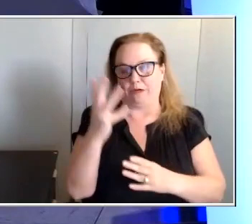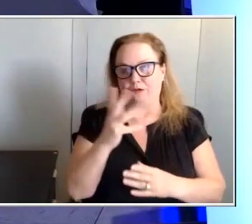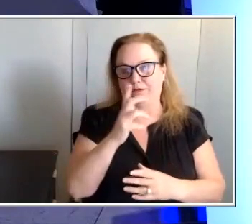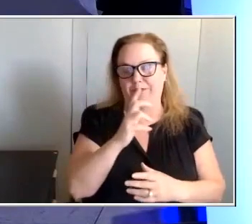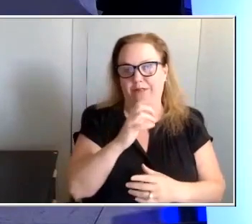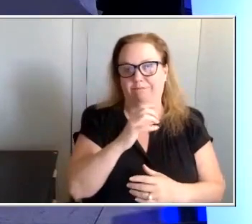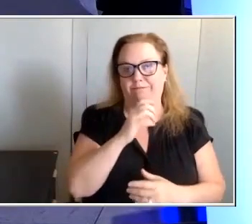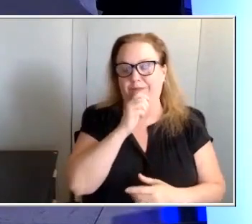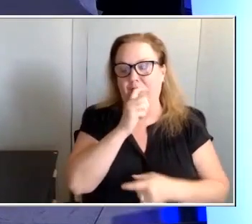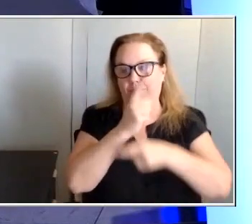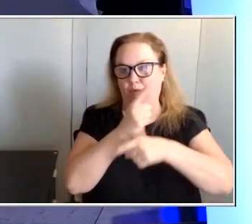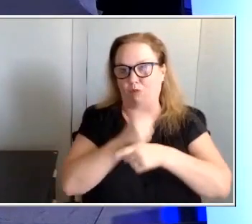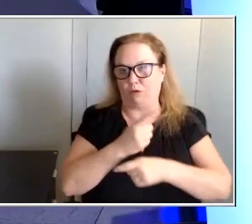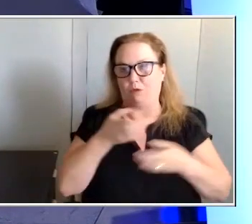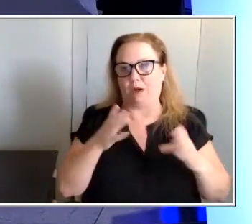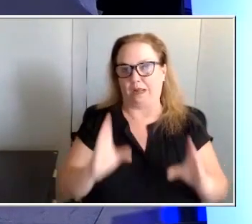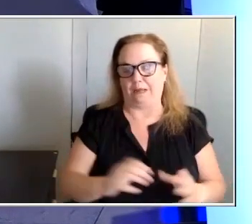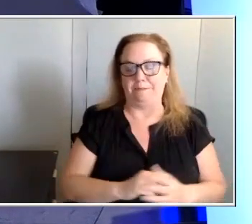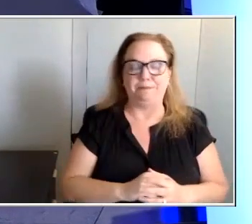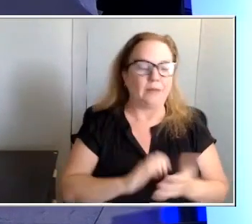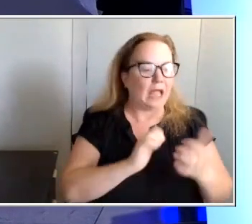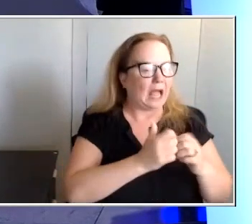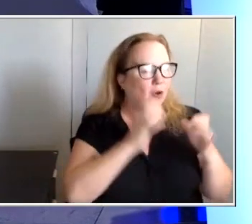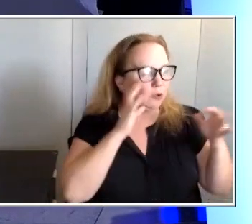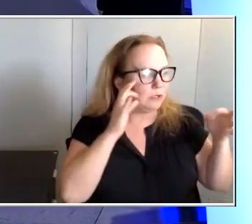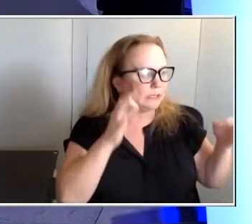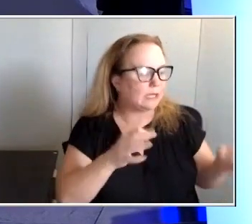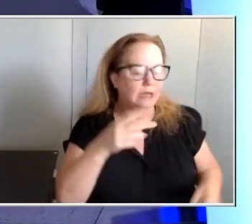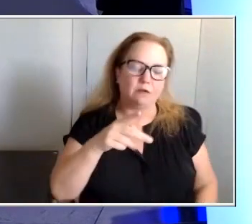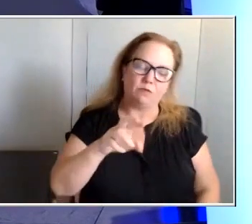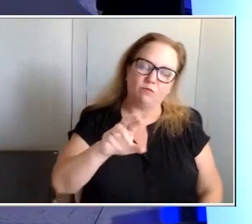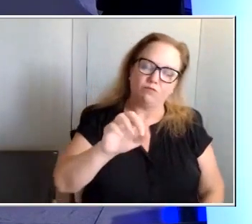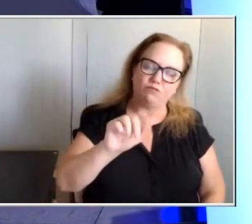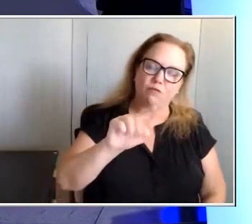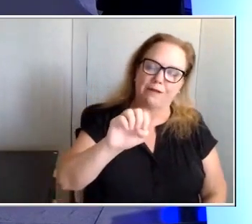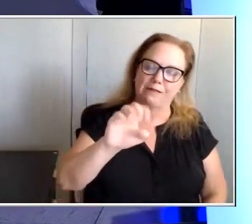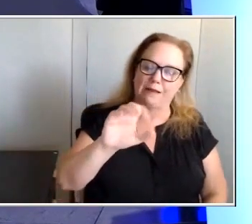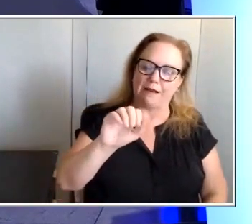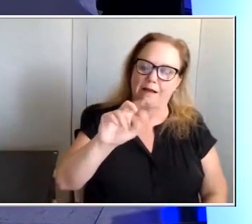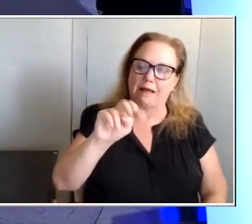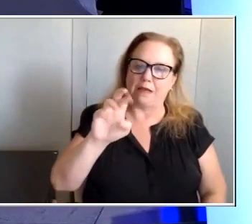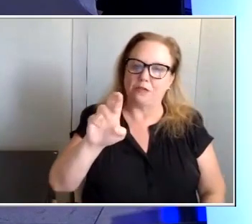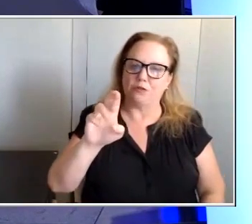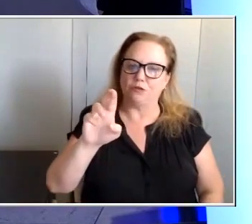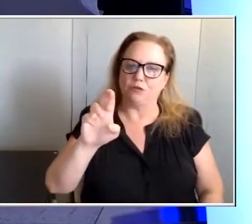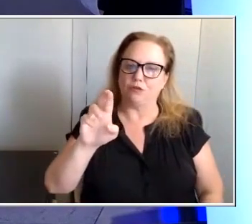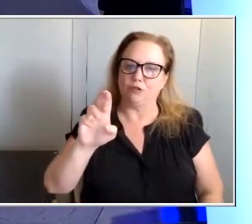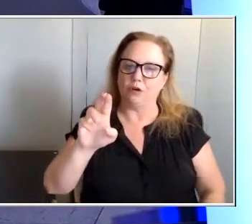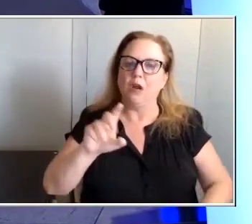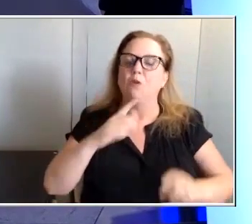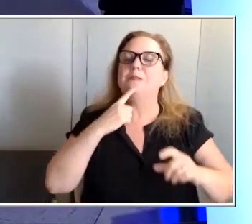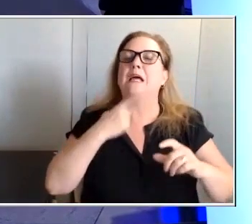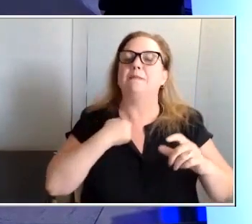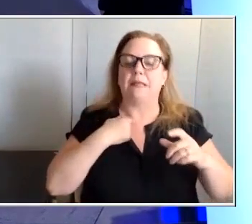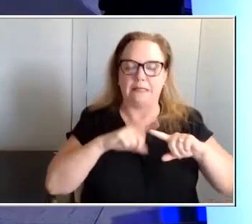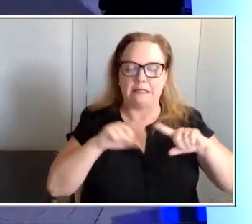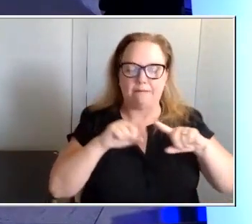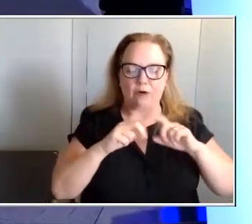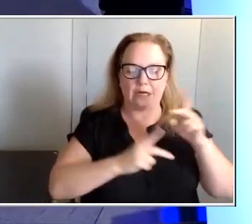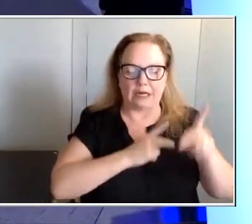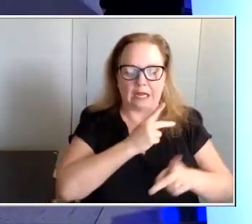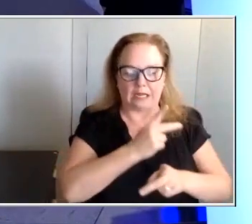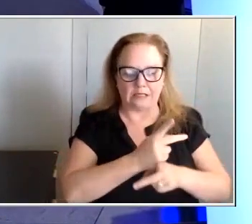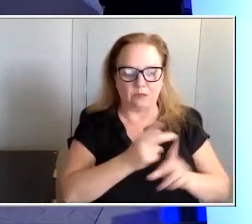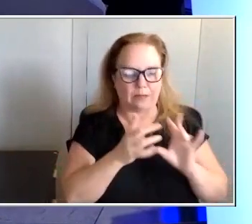So how do you decide when prostate cancer, well, first of all, talk to me a little bit about the different types of prostate cancer. We mentioned that before, and I'd be kind of